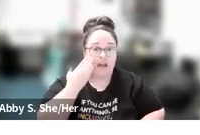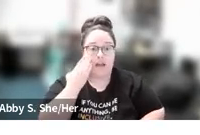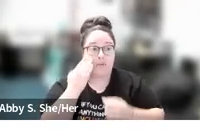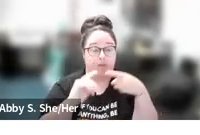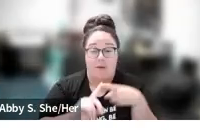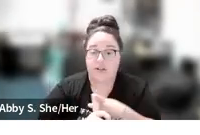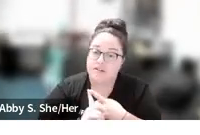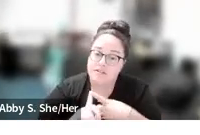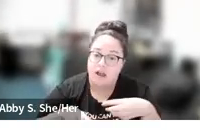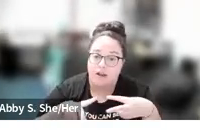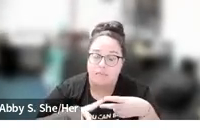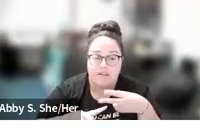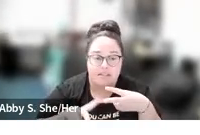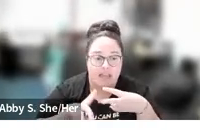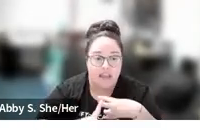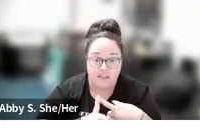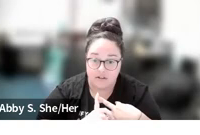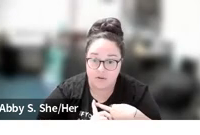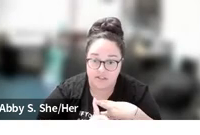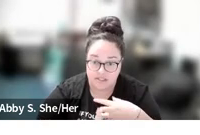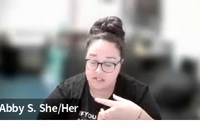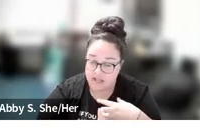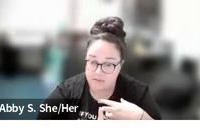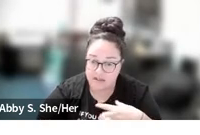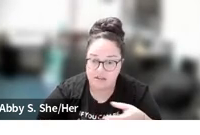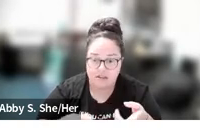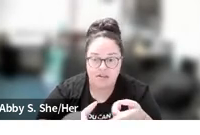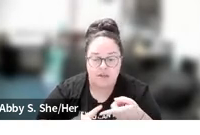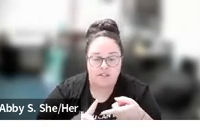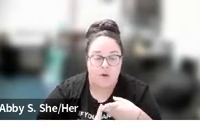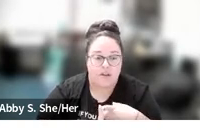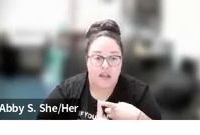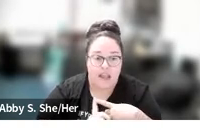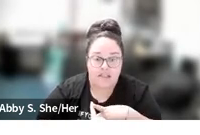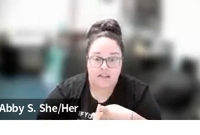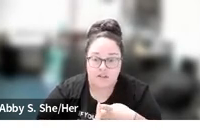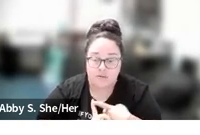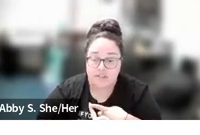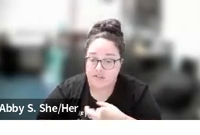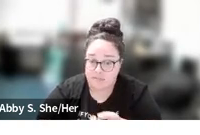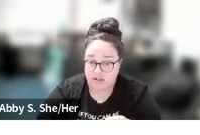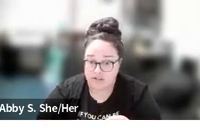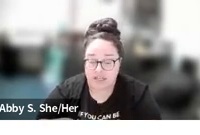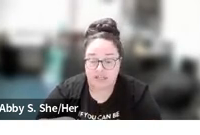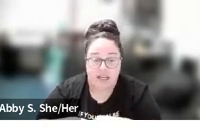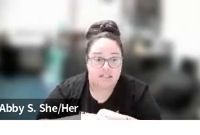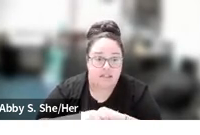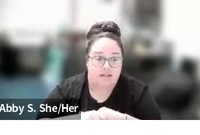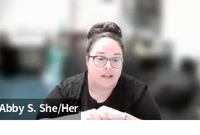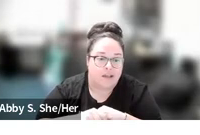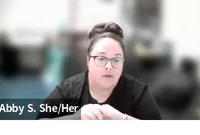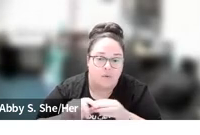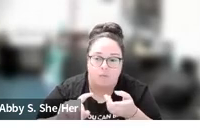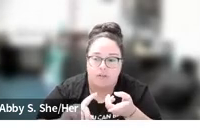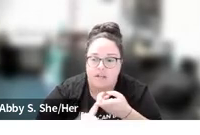was reminders, because I could get the Google Assistant on mine. So I could ask it to set reminders. I could ask